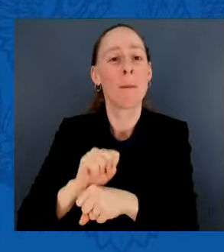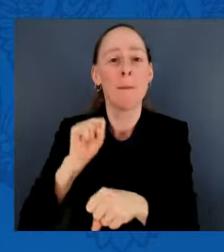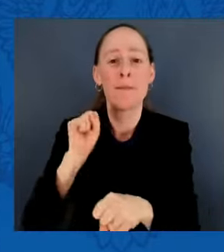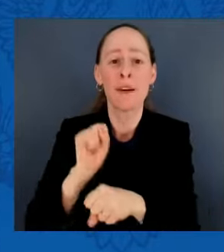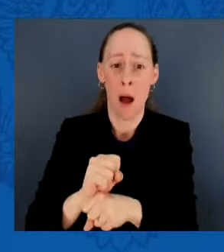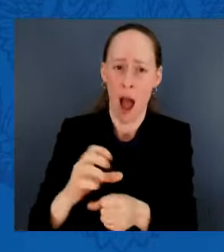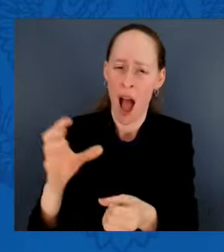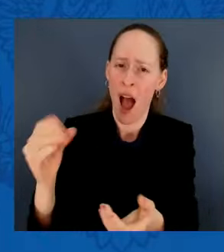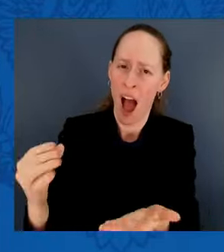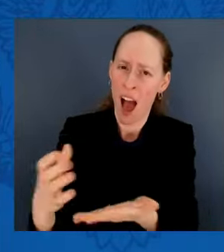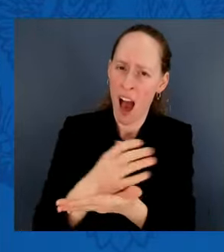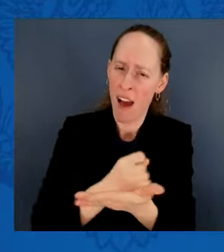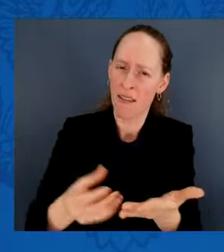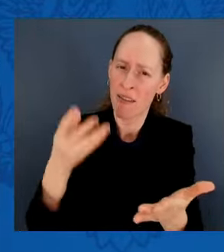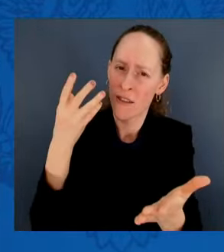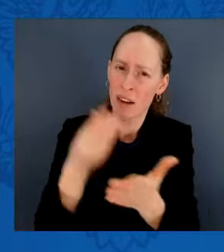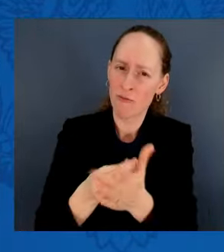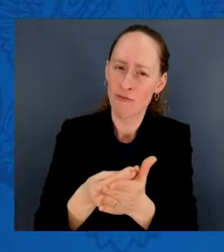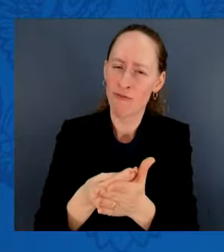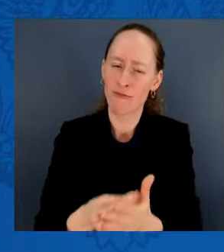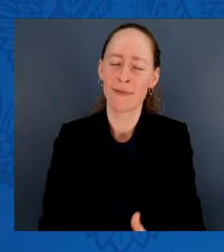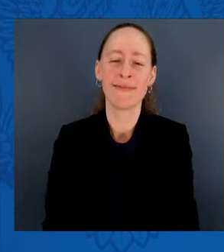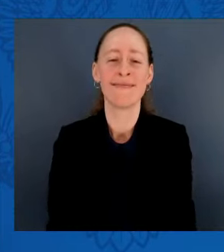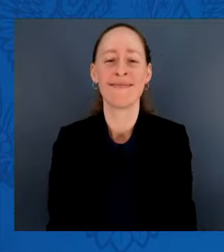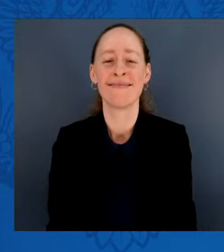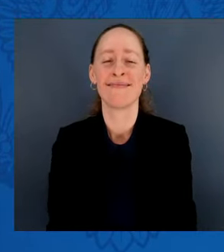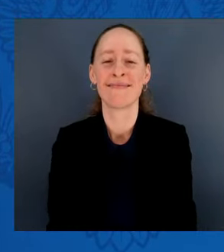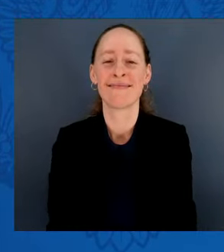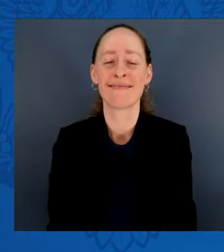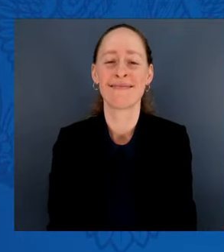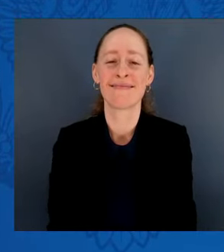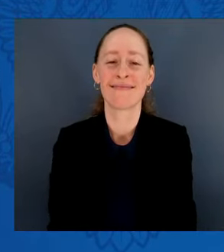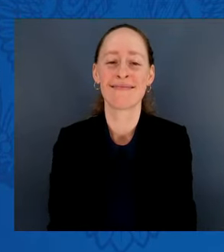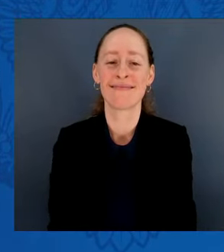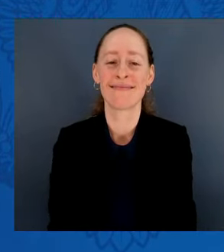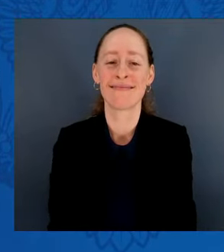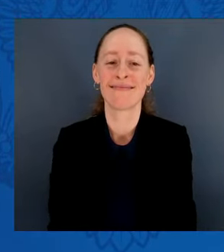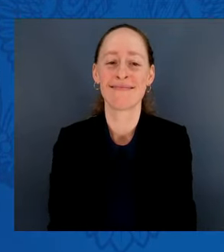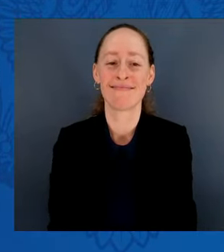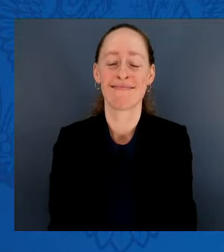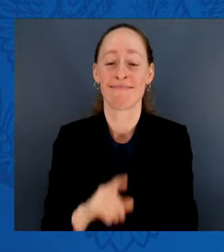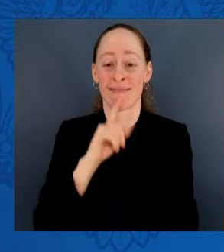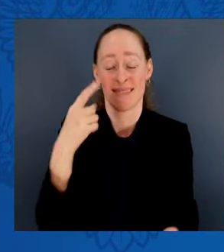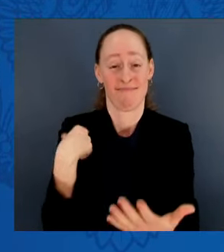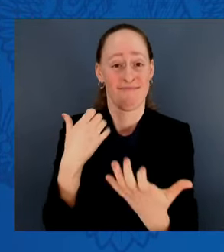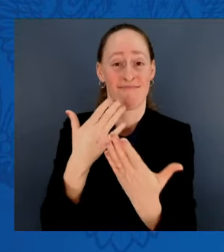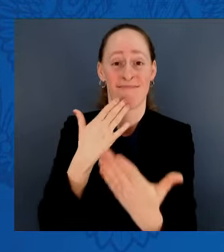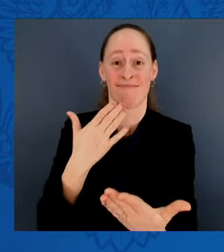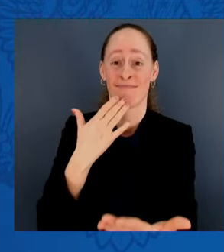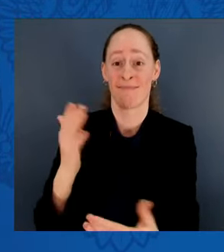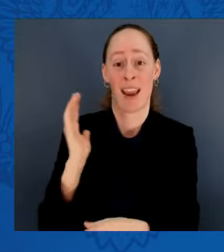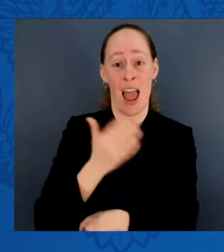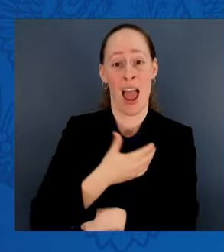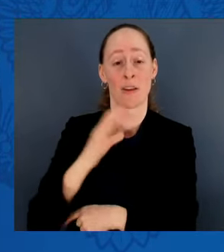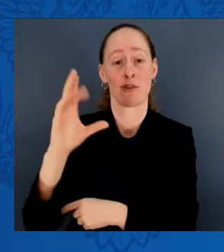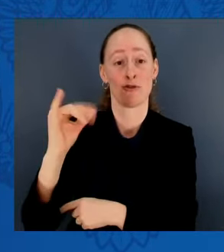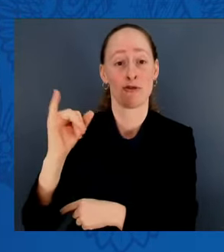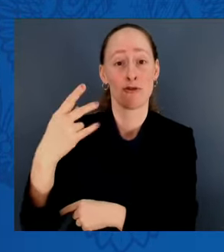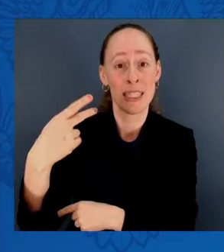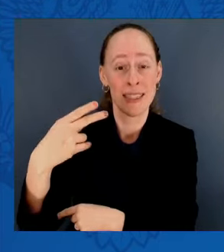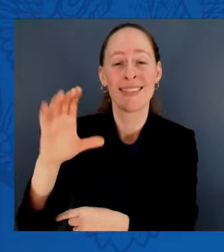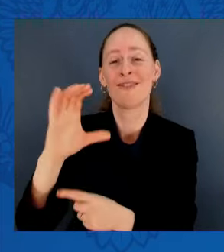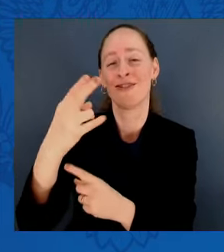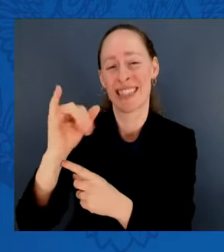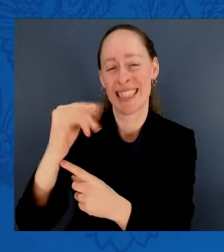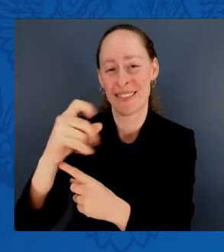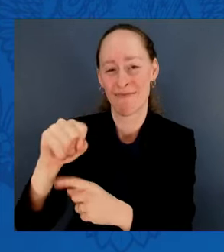And thanks to our CHIPS and Science Act, the United States is investing more in research and development than ever before. During the